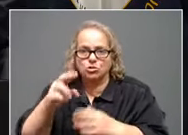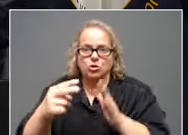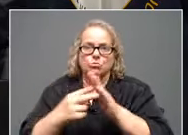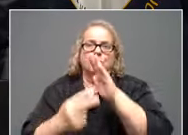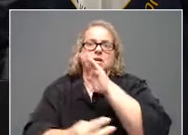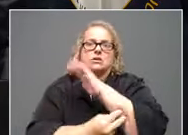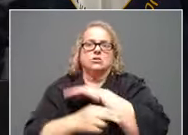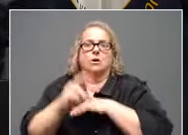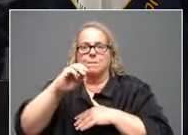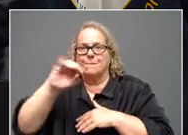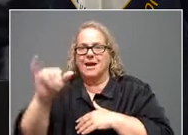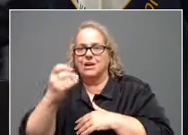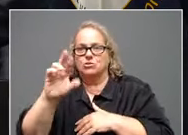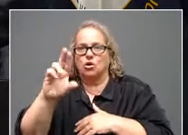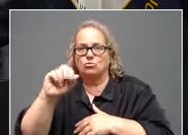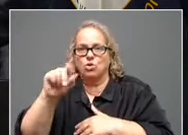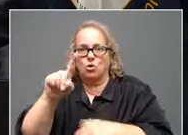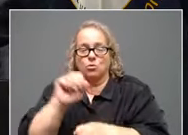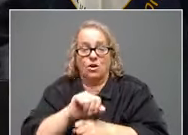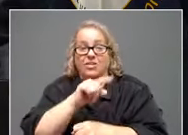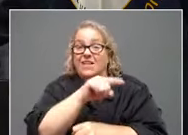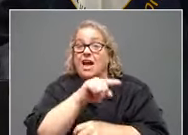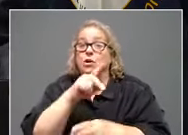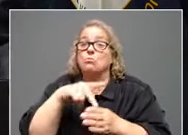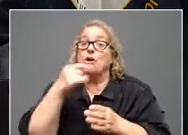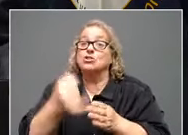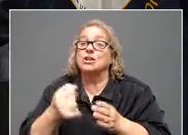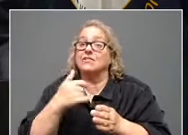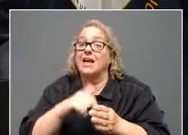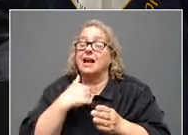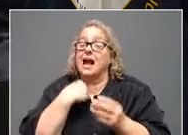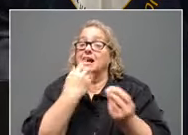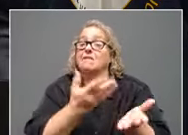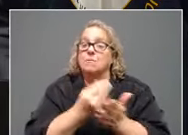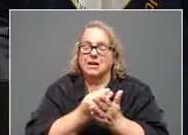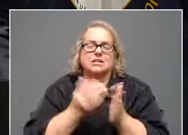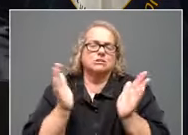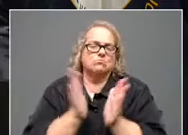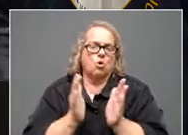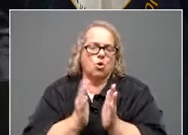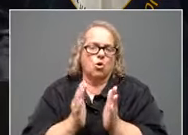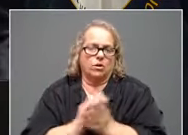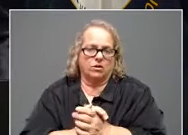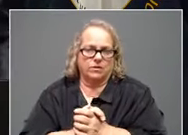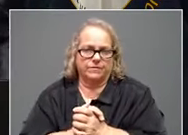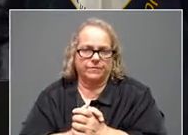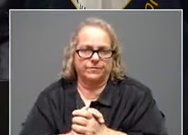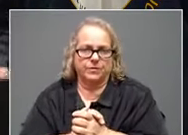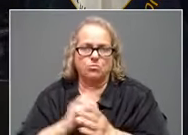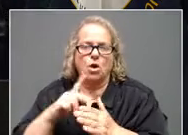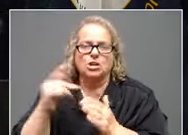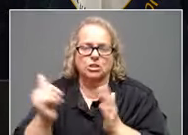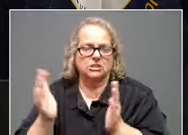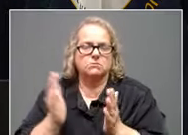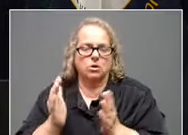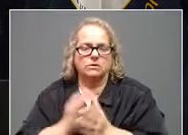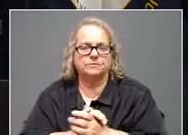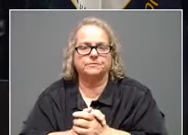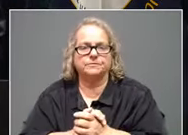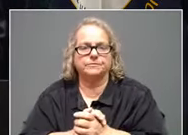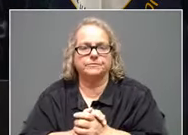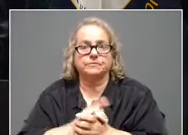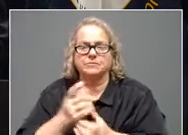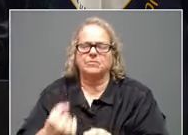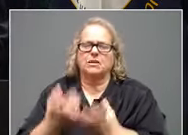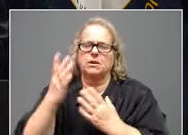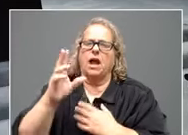These projects are much smaller, and we would handle through the state in this way. Sure. Thank you for clarifying. follow-up. Do you know how many unemployed people